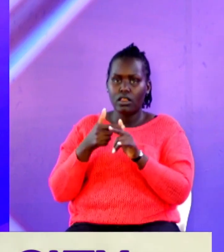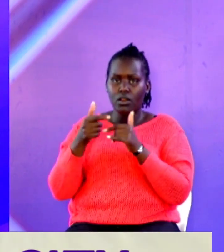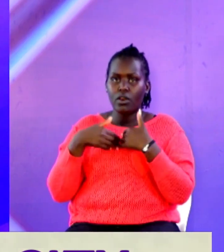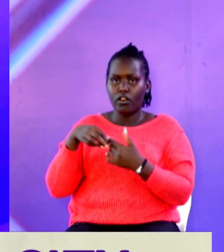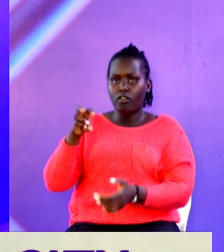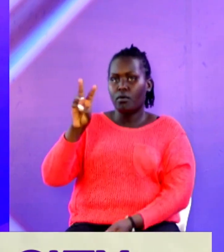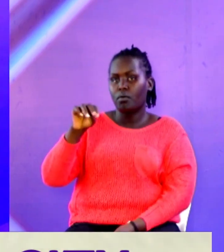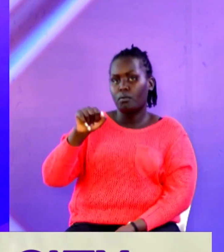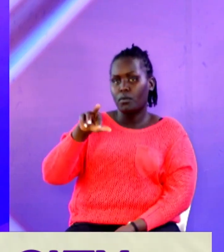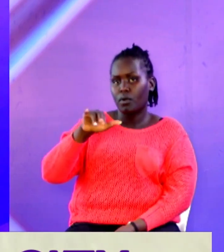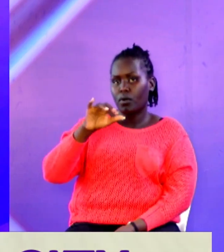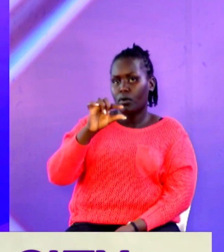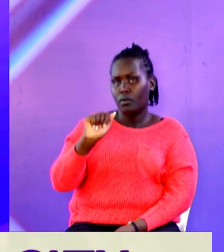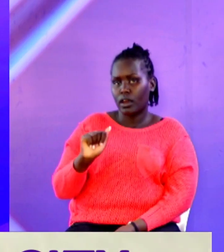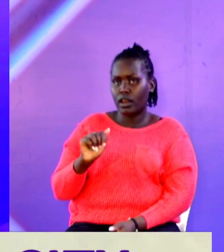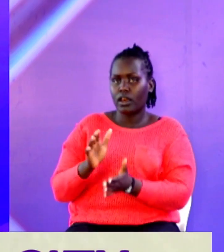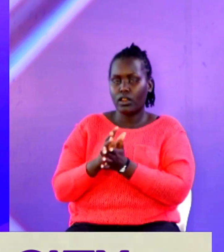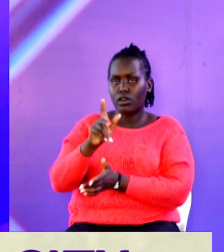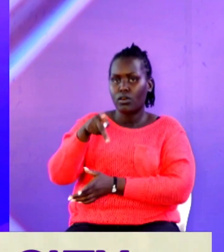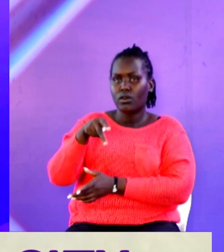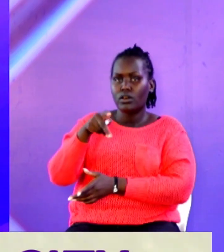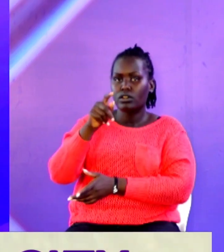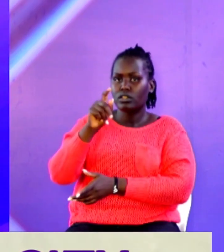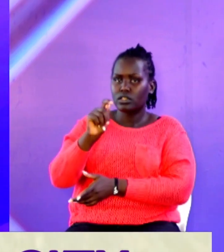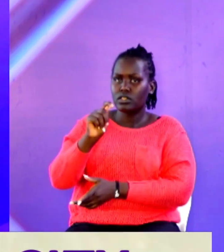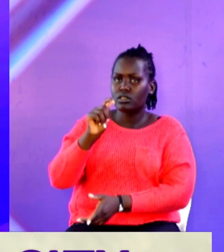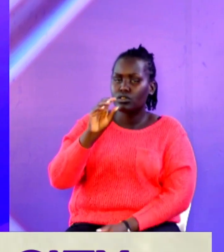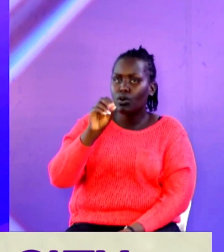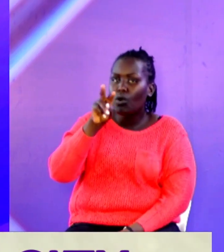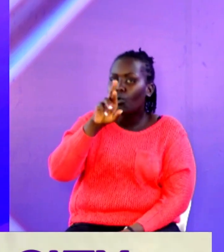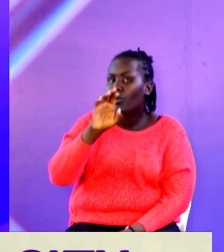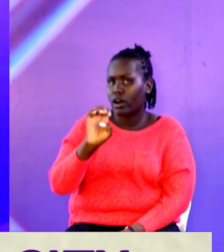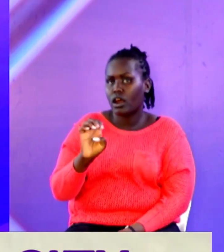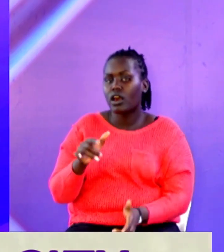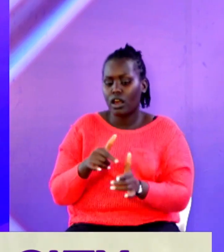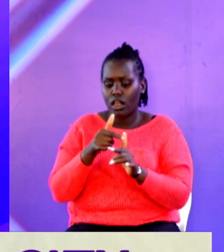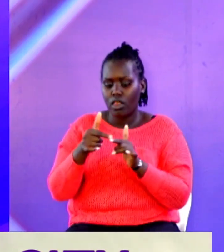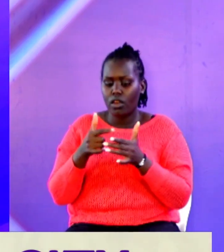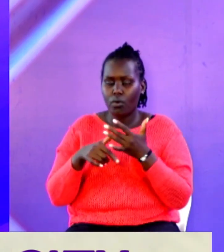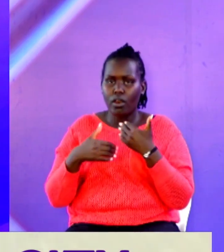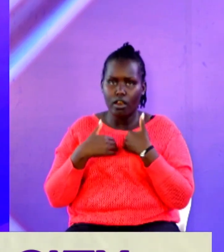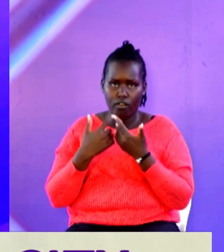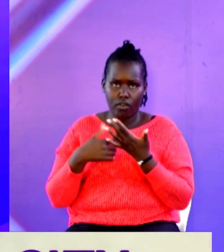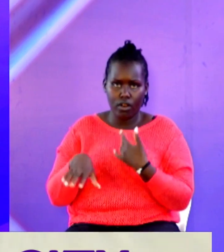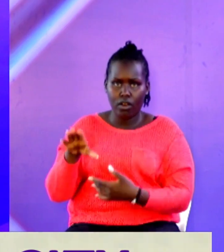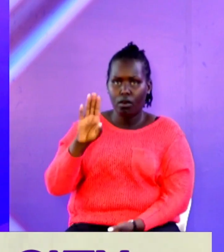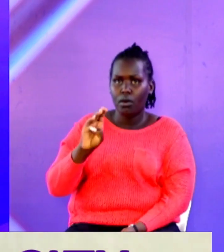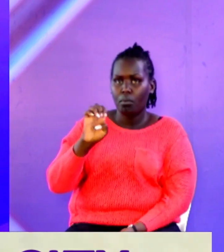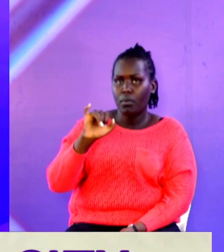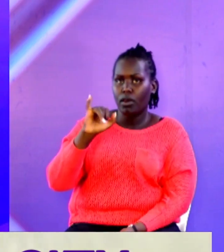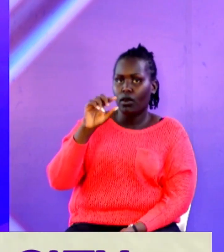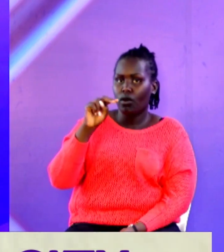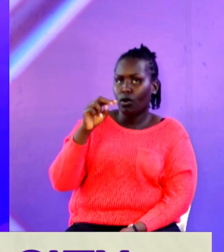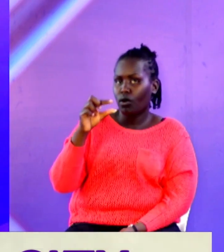midfield, not forgetting Petropia. We have Toure. Then we have Beguin. And then, of